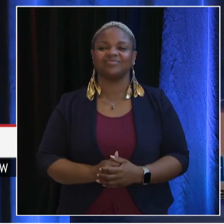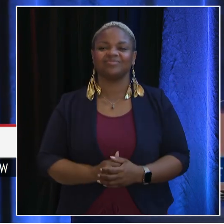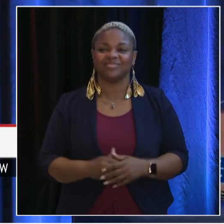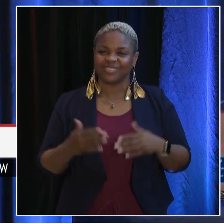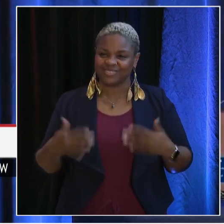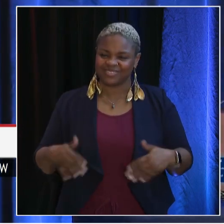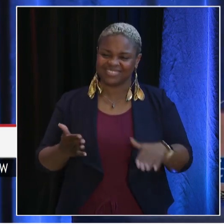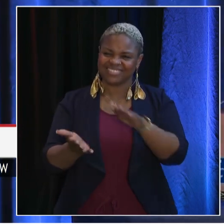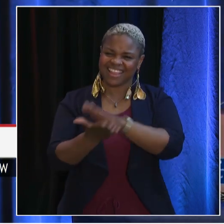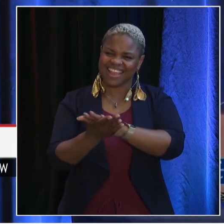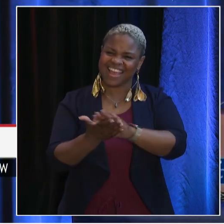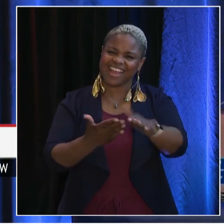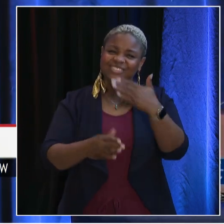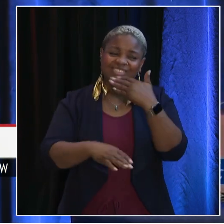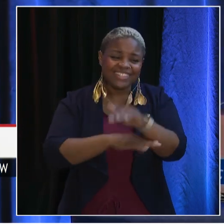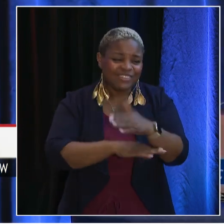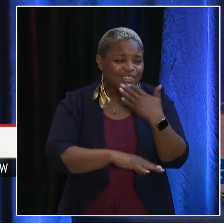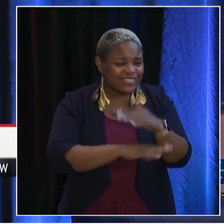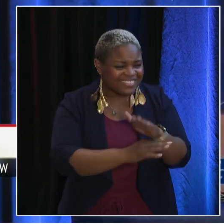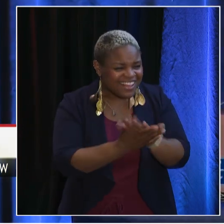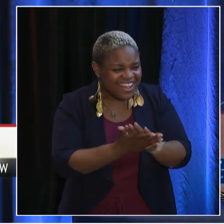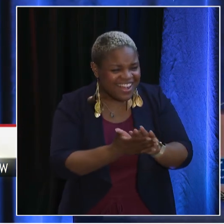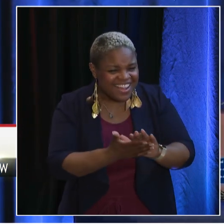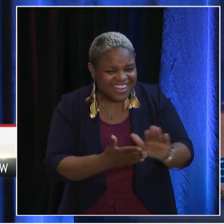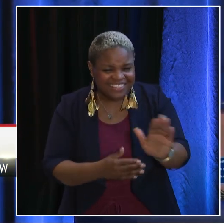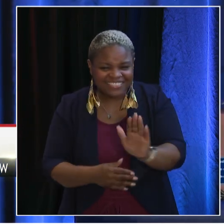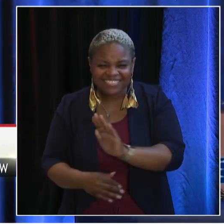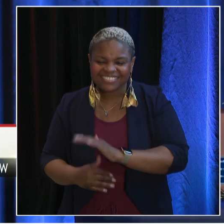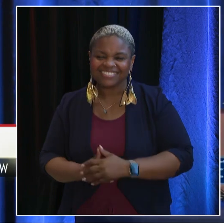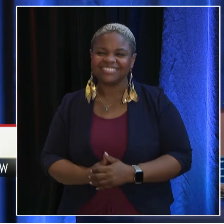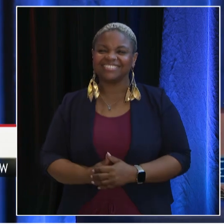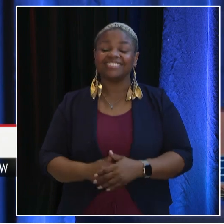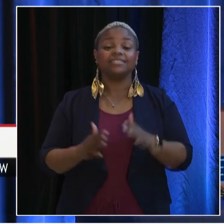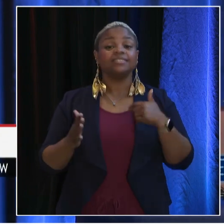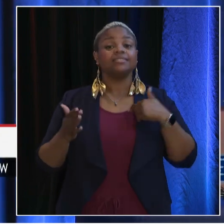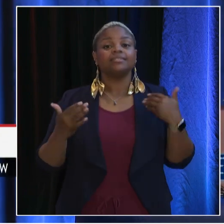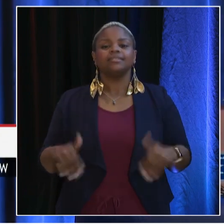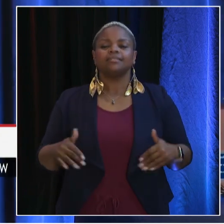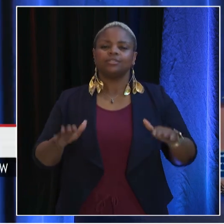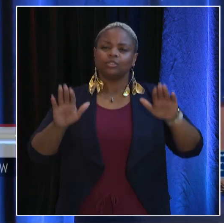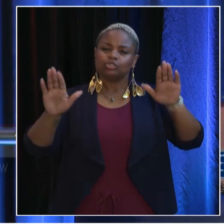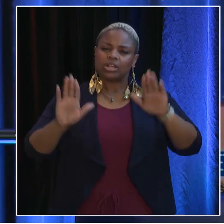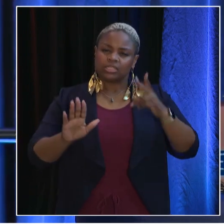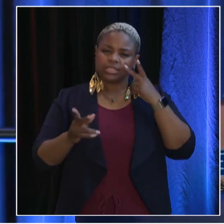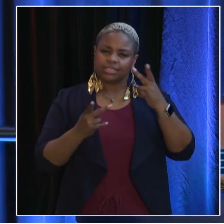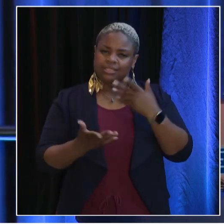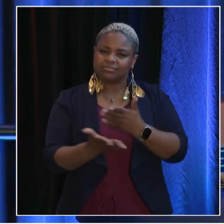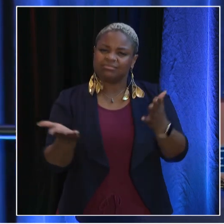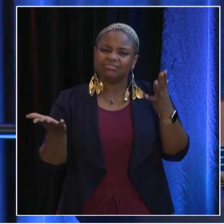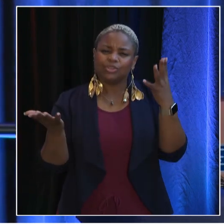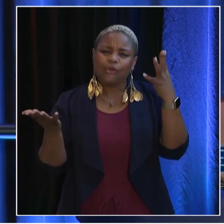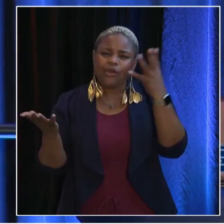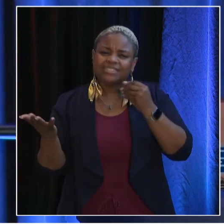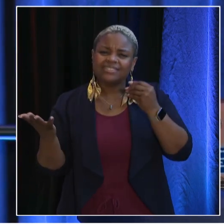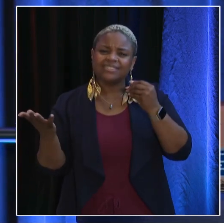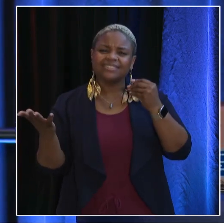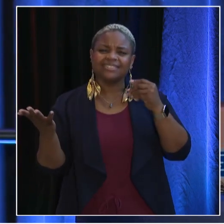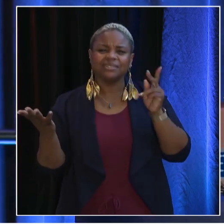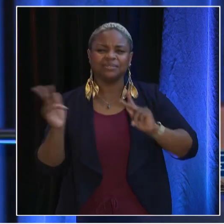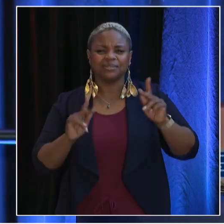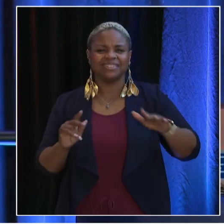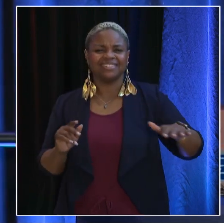Good afternoon. It is so great to see all of your beautiful spaces.